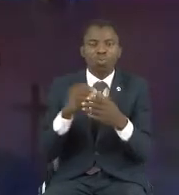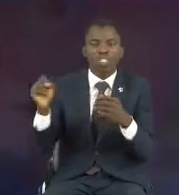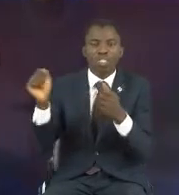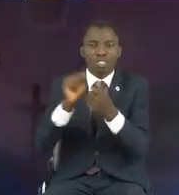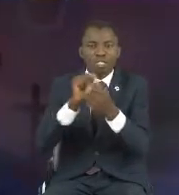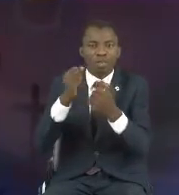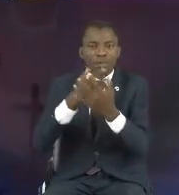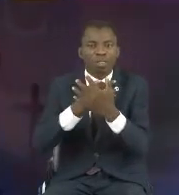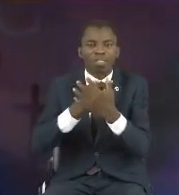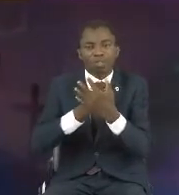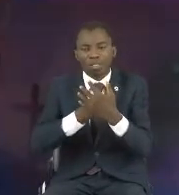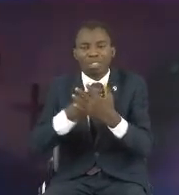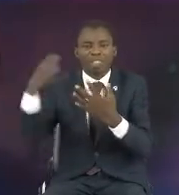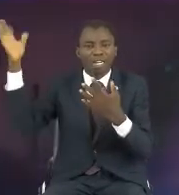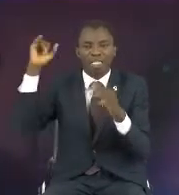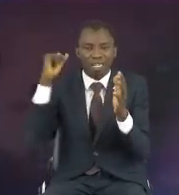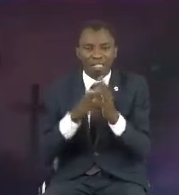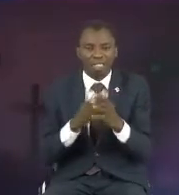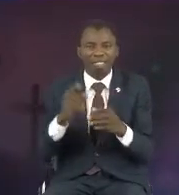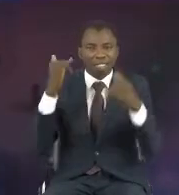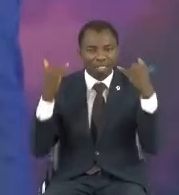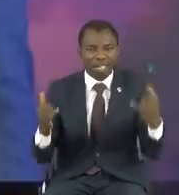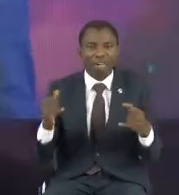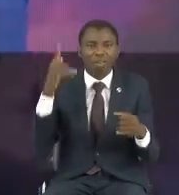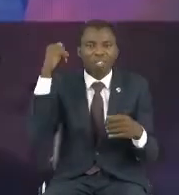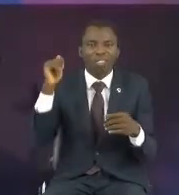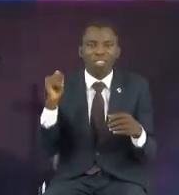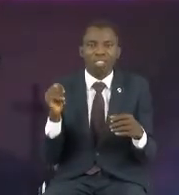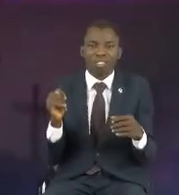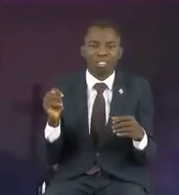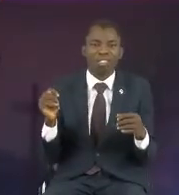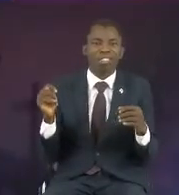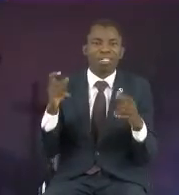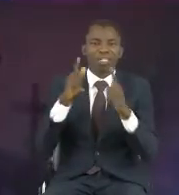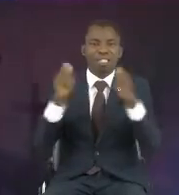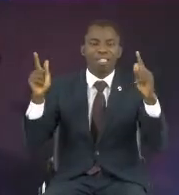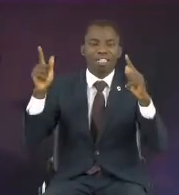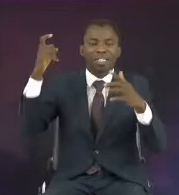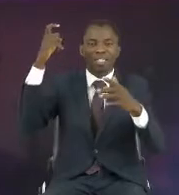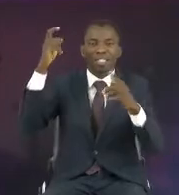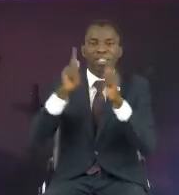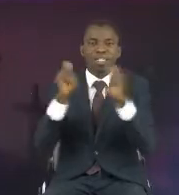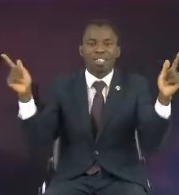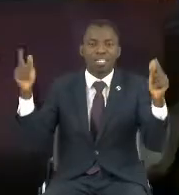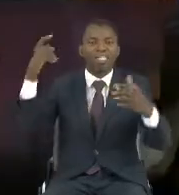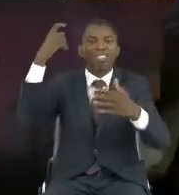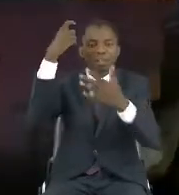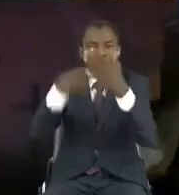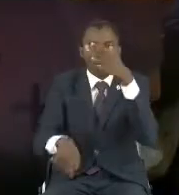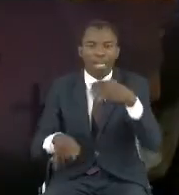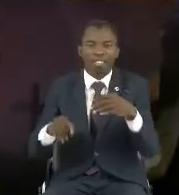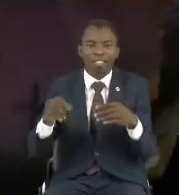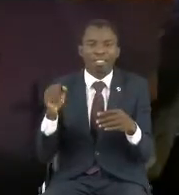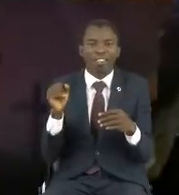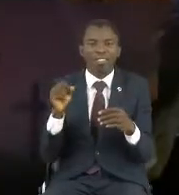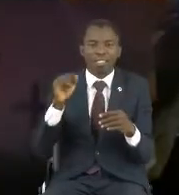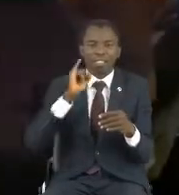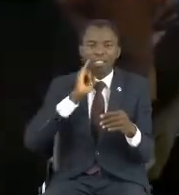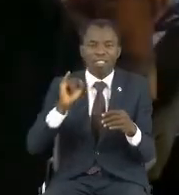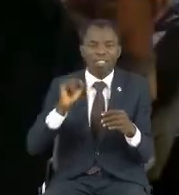the ransom has been paid by Christ. You are delivered in Jesus' name.